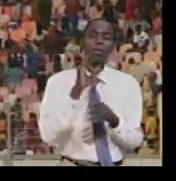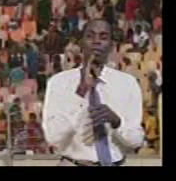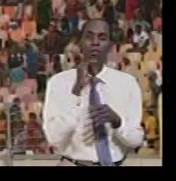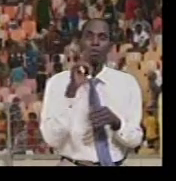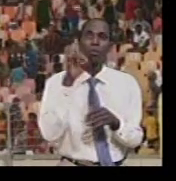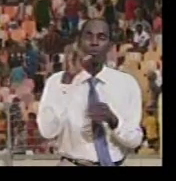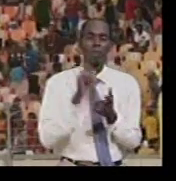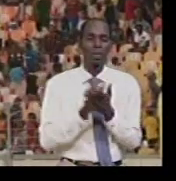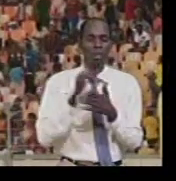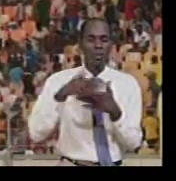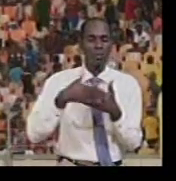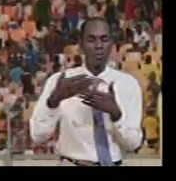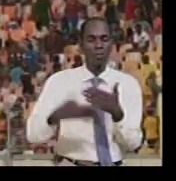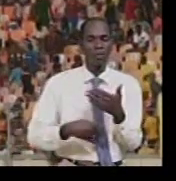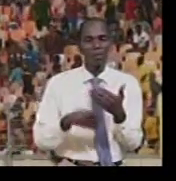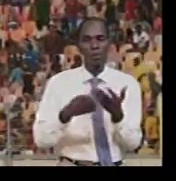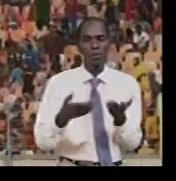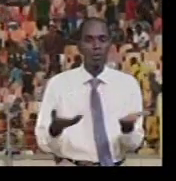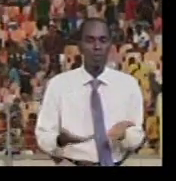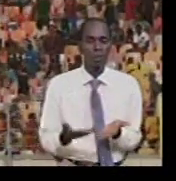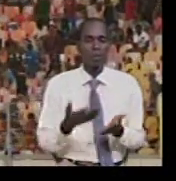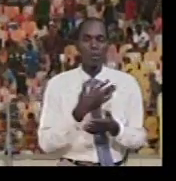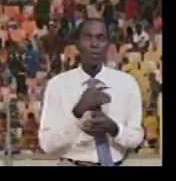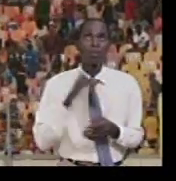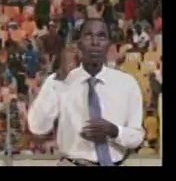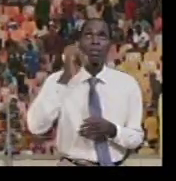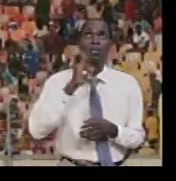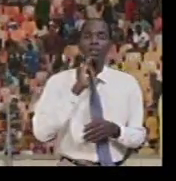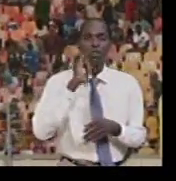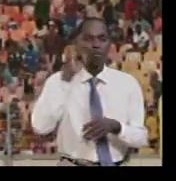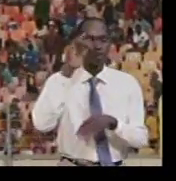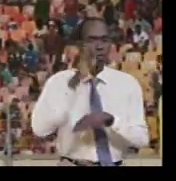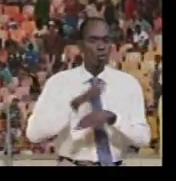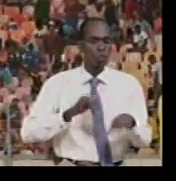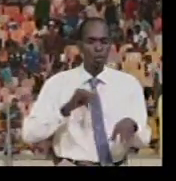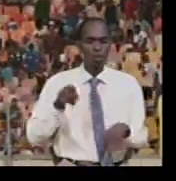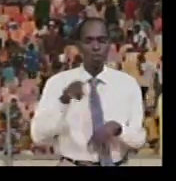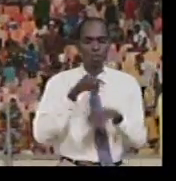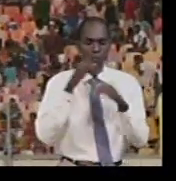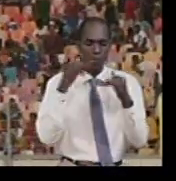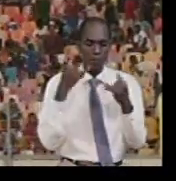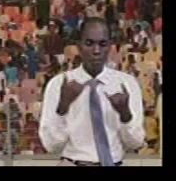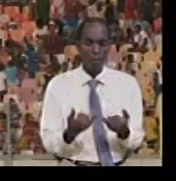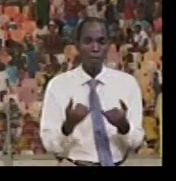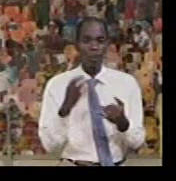new change will come in your life.